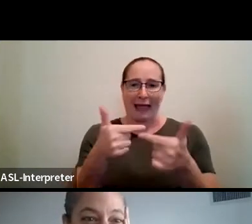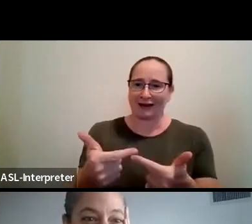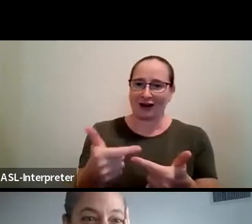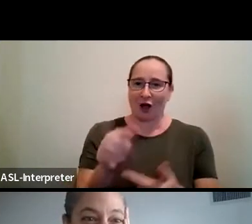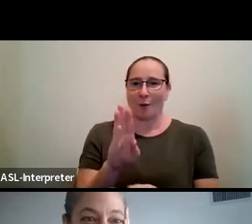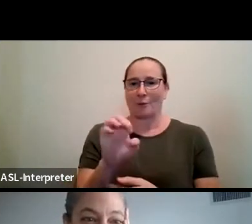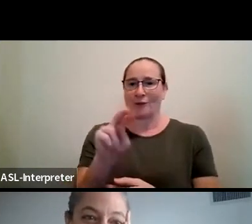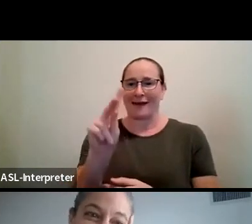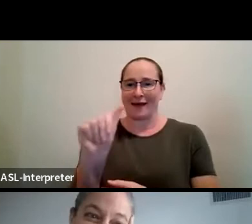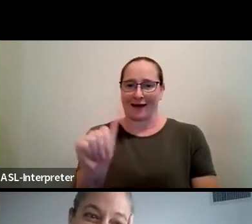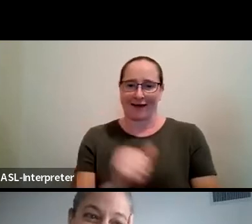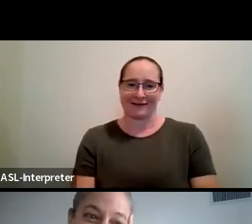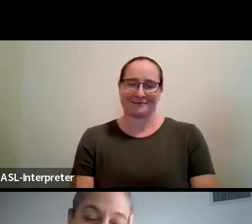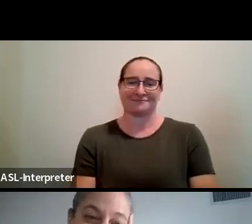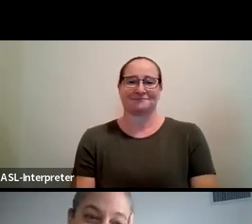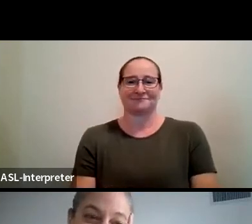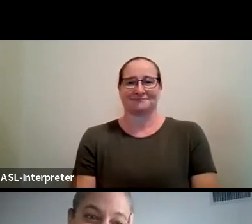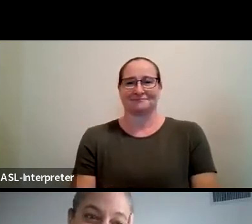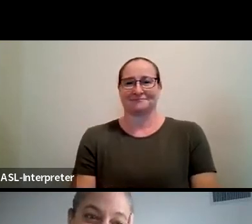Brenna.